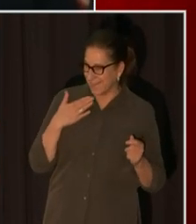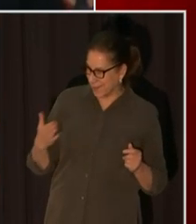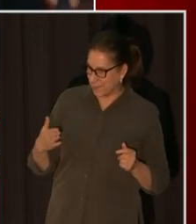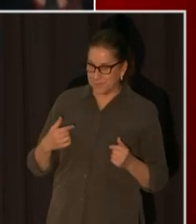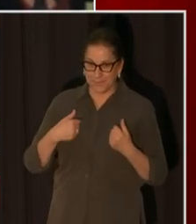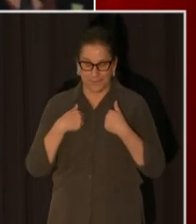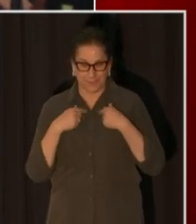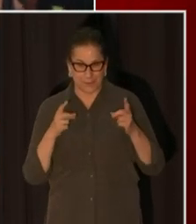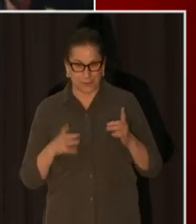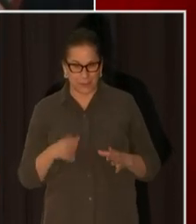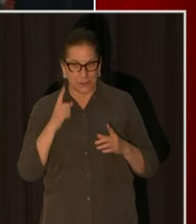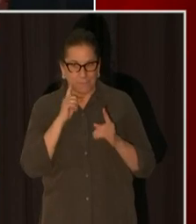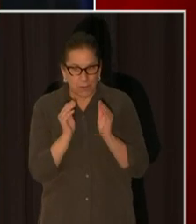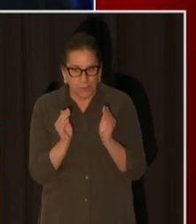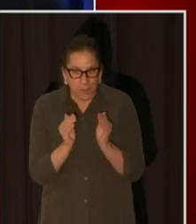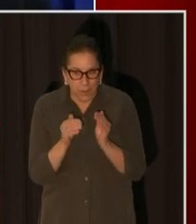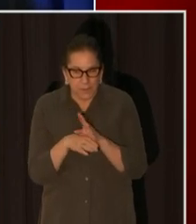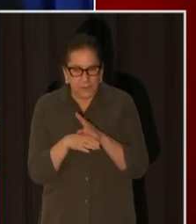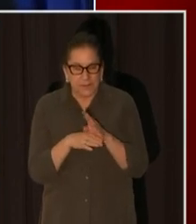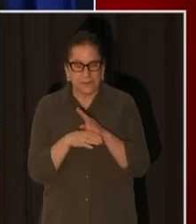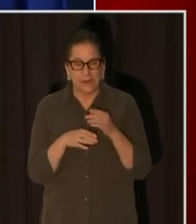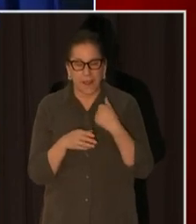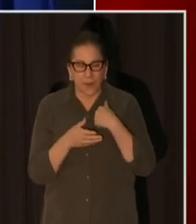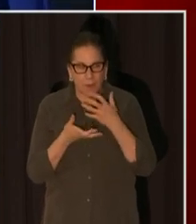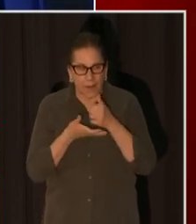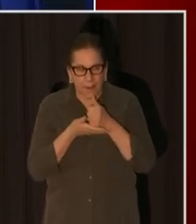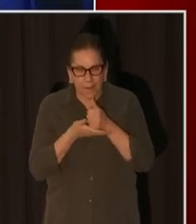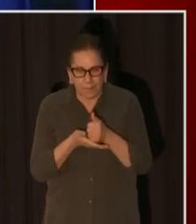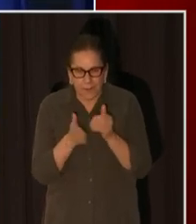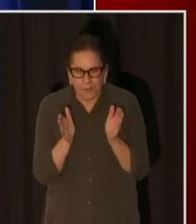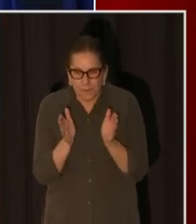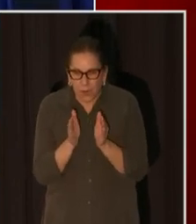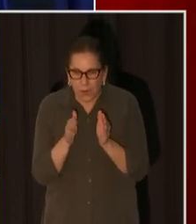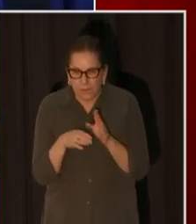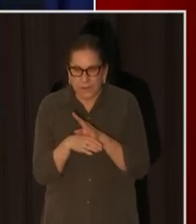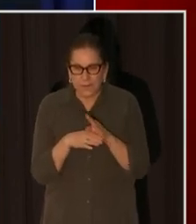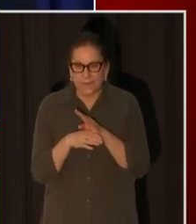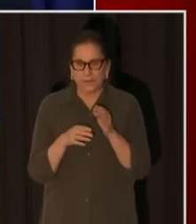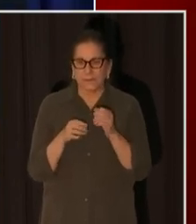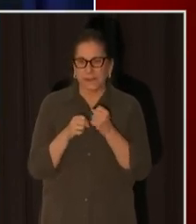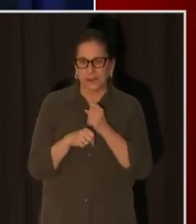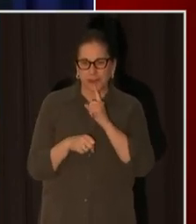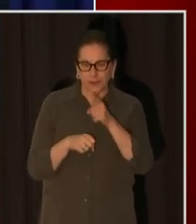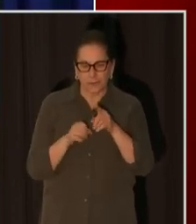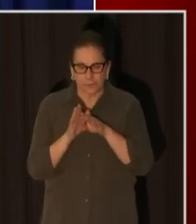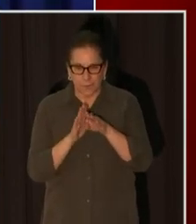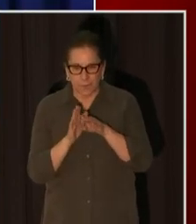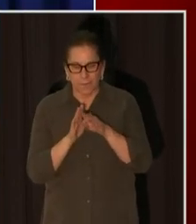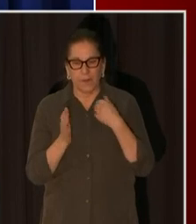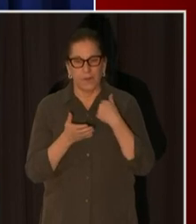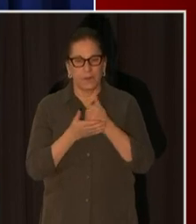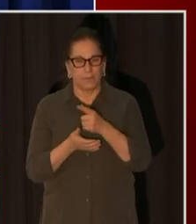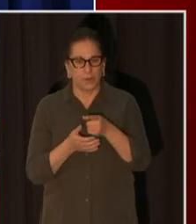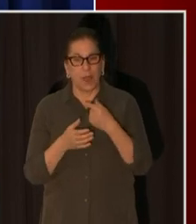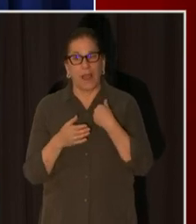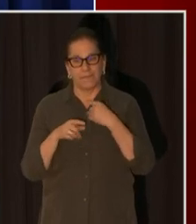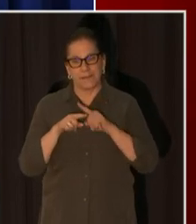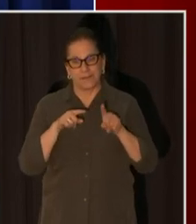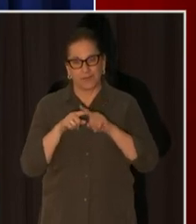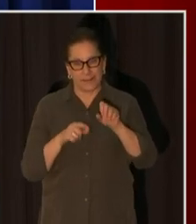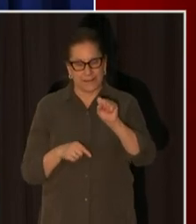small businesses, we have the short-term compensation, or what we also call the shared work program. And what the shared